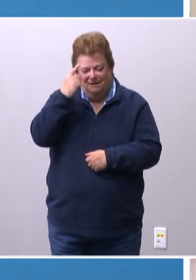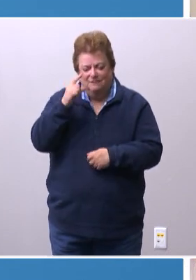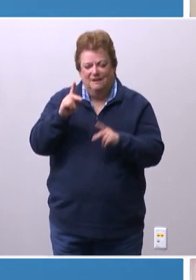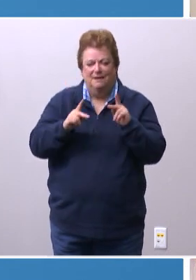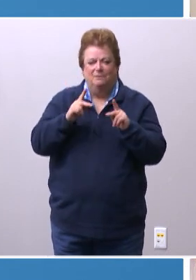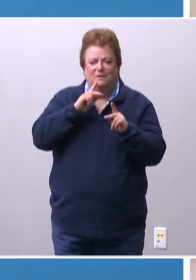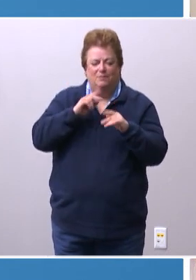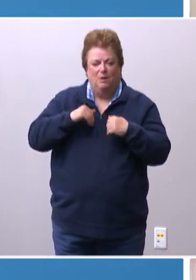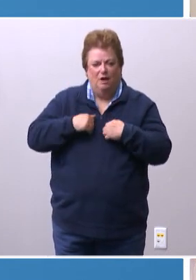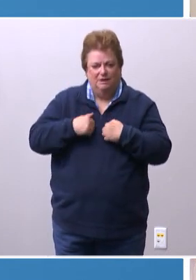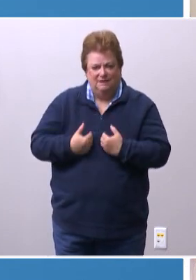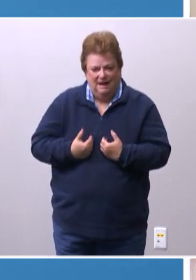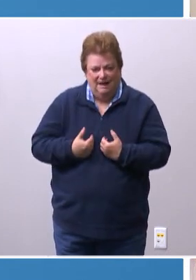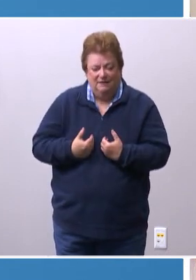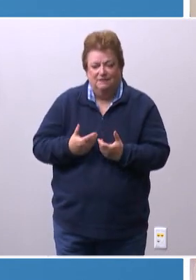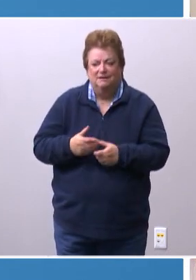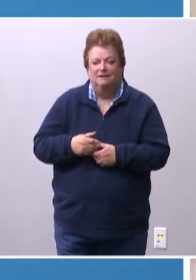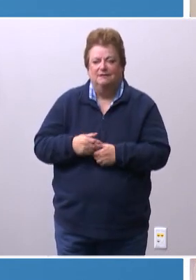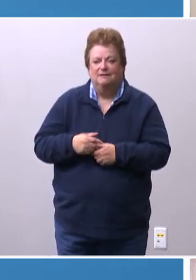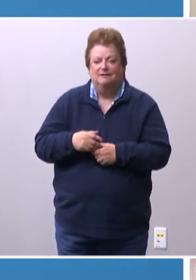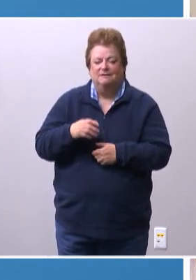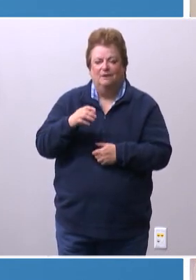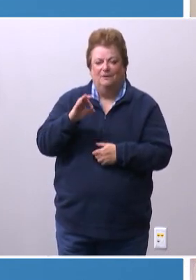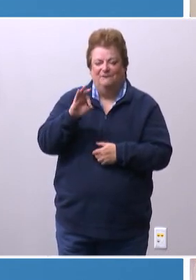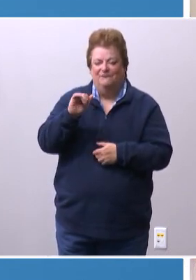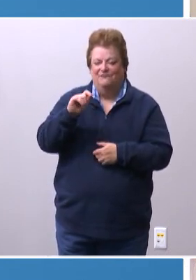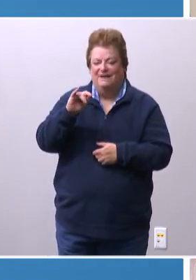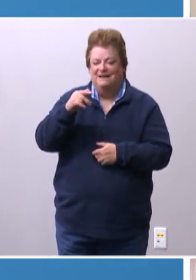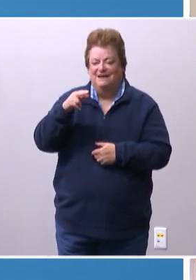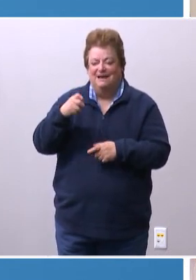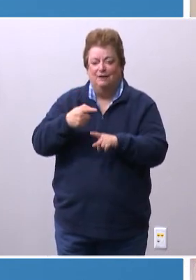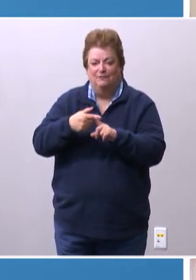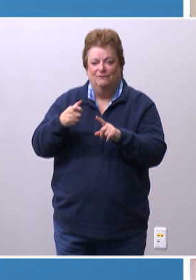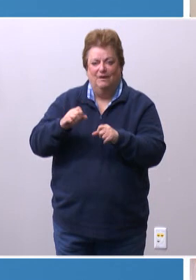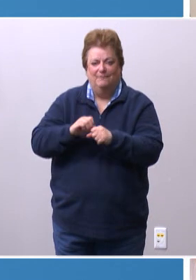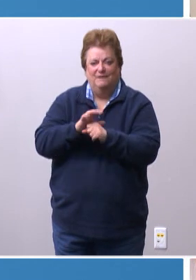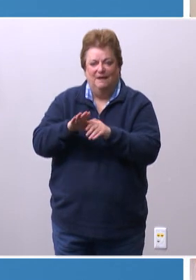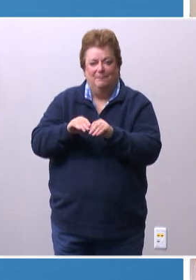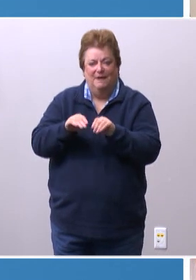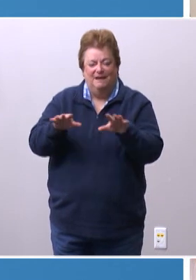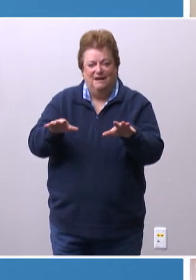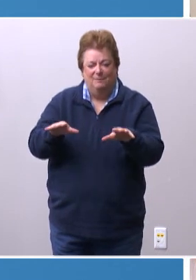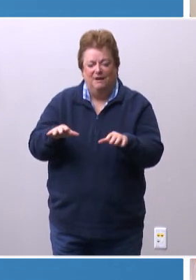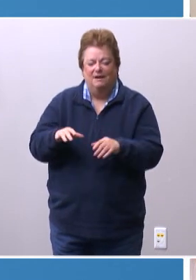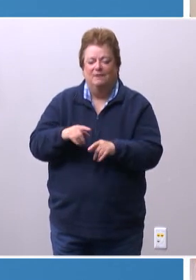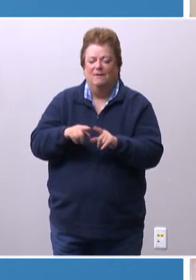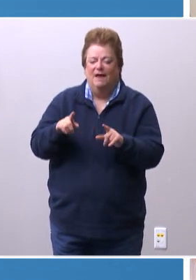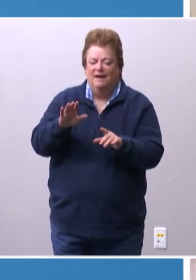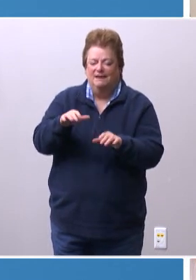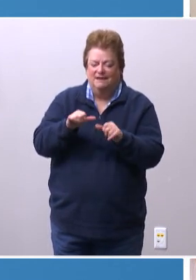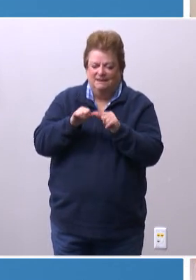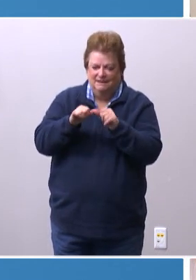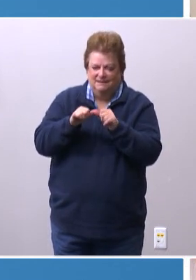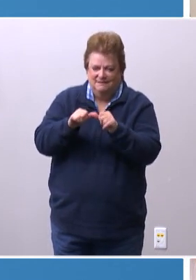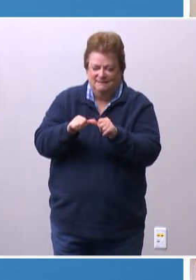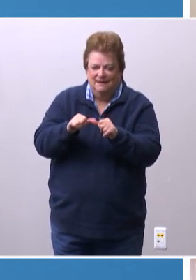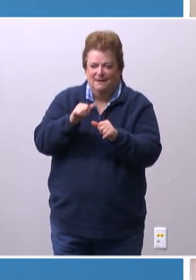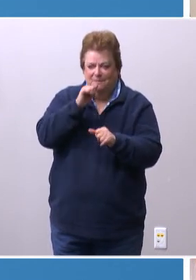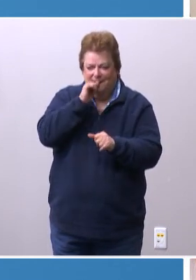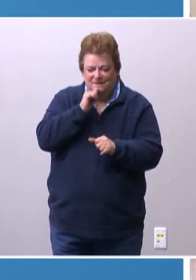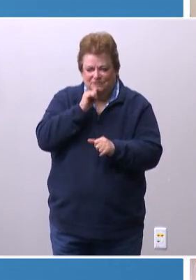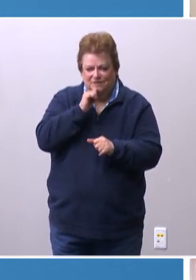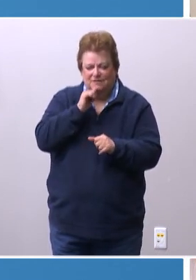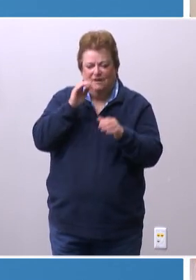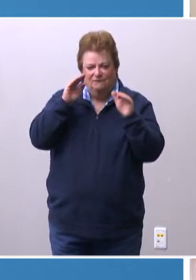Pandemic fatigue is real and understandable, but it's important to continue to be patient and stay focused on what we need to